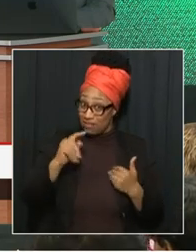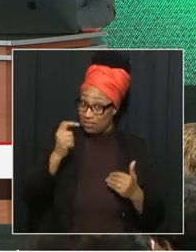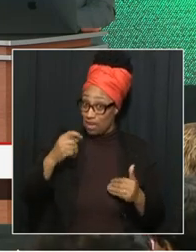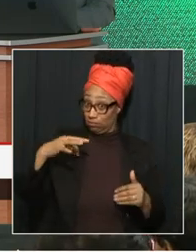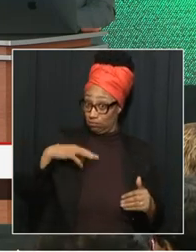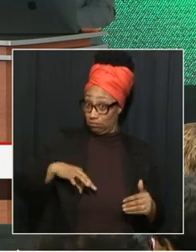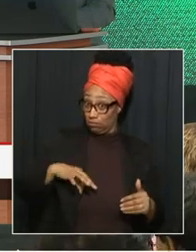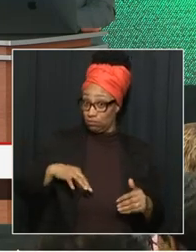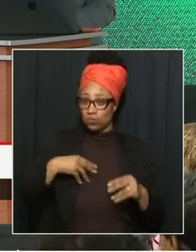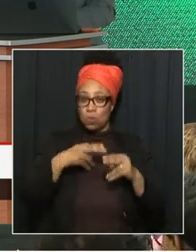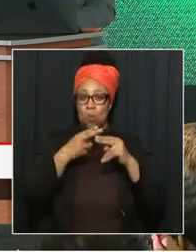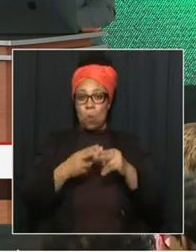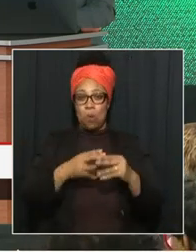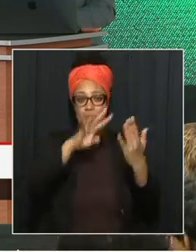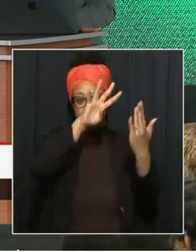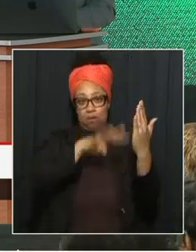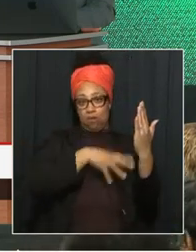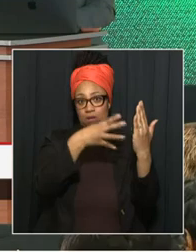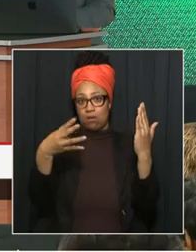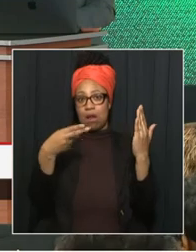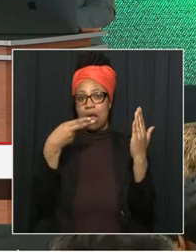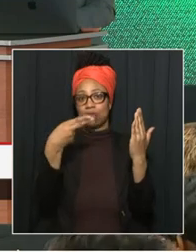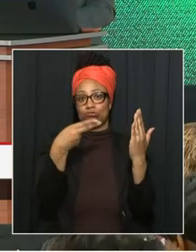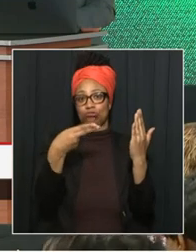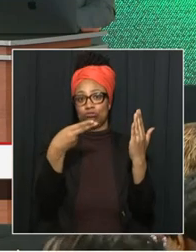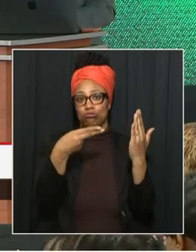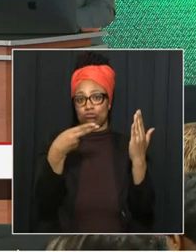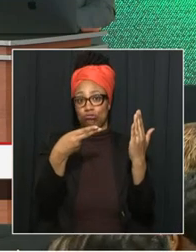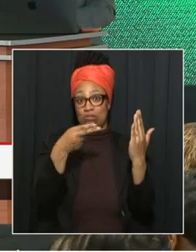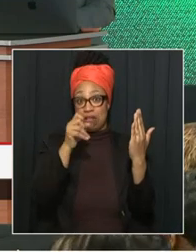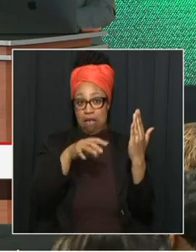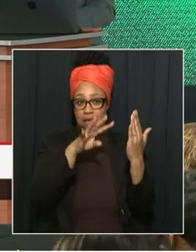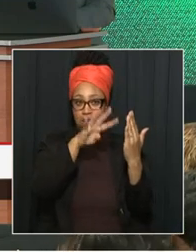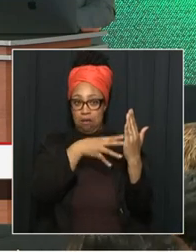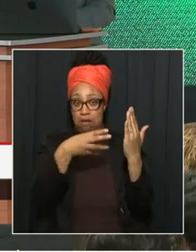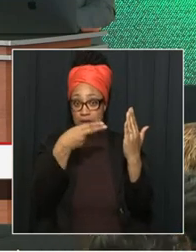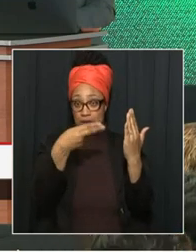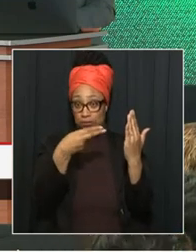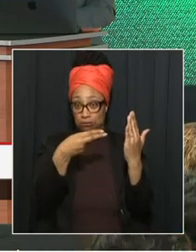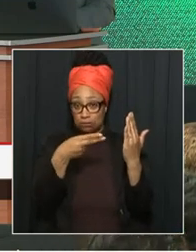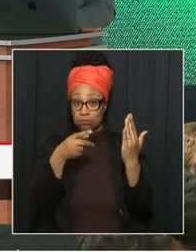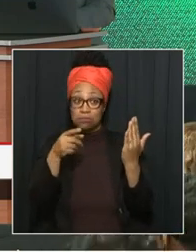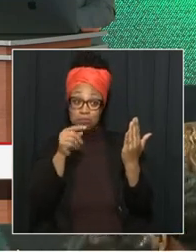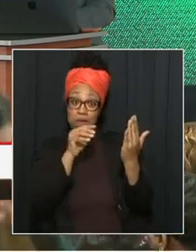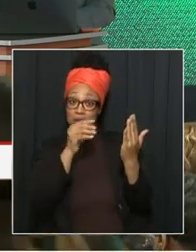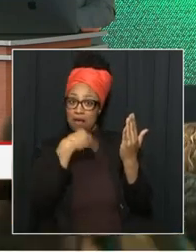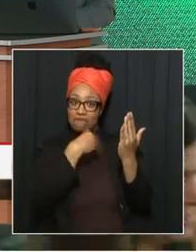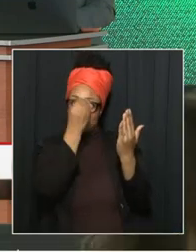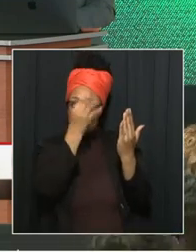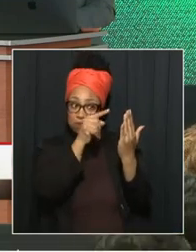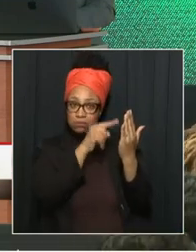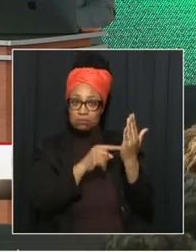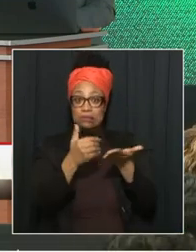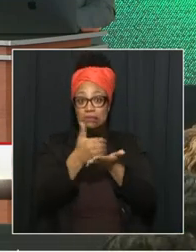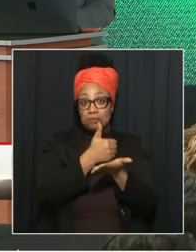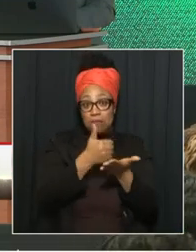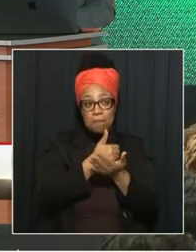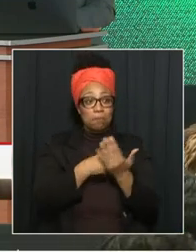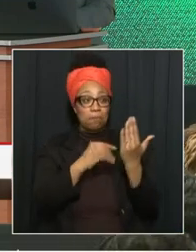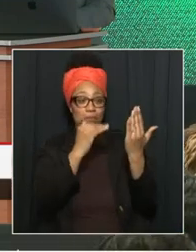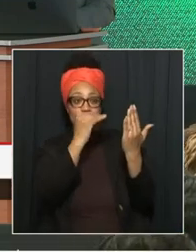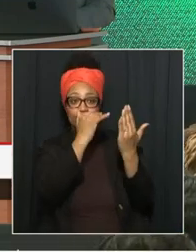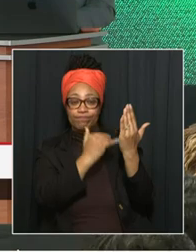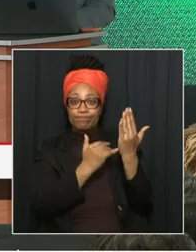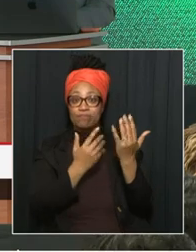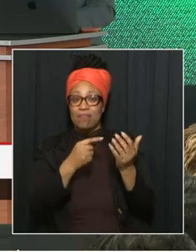renters. And there's income qualifications, but tax preparers, both the free preparation clinics that are